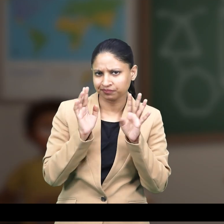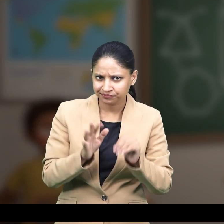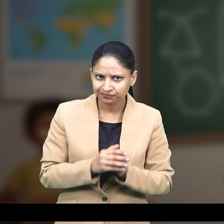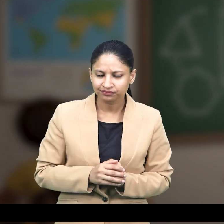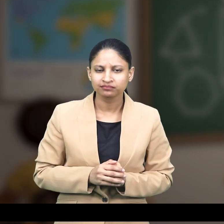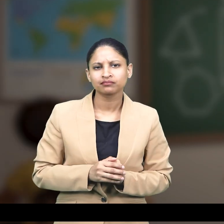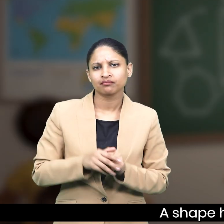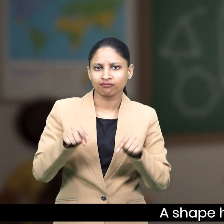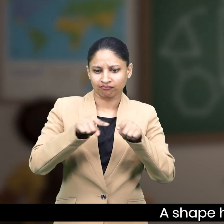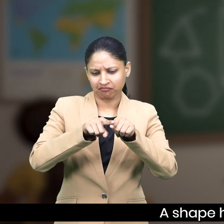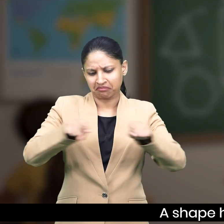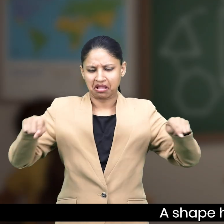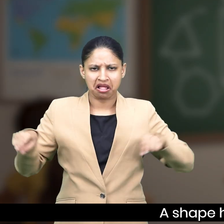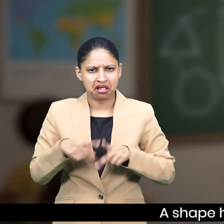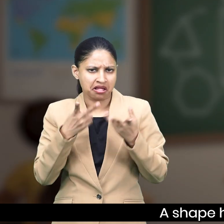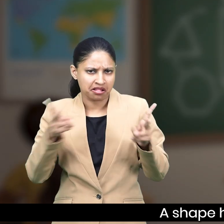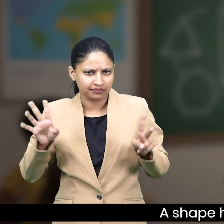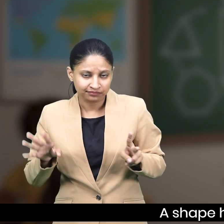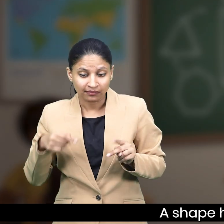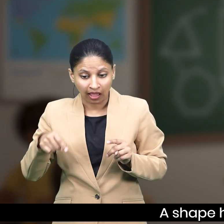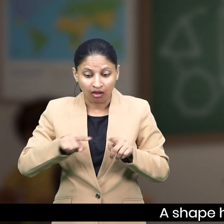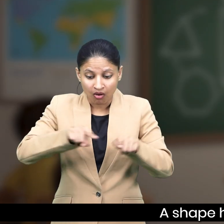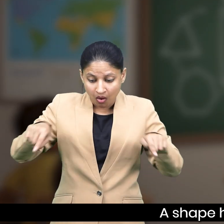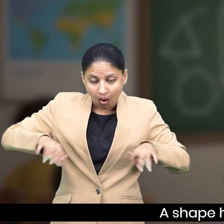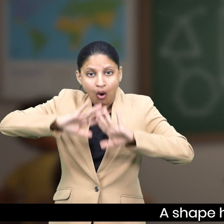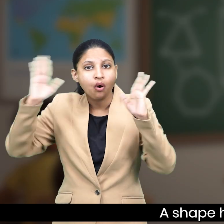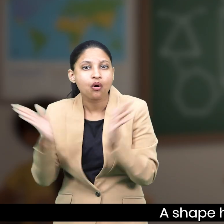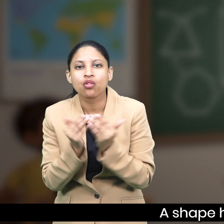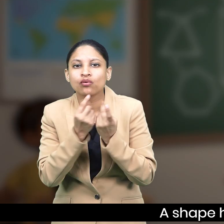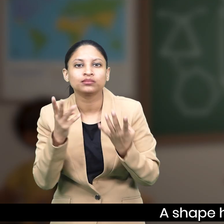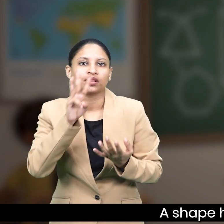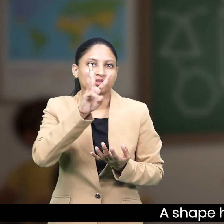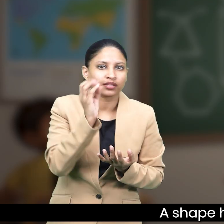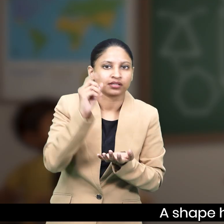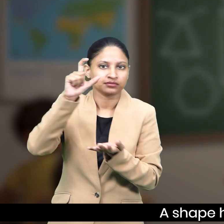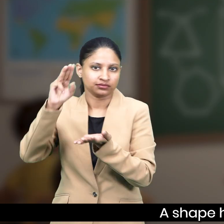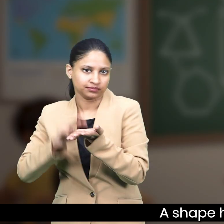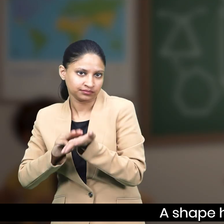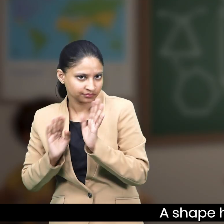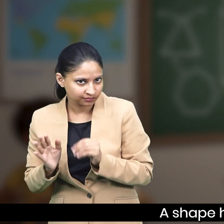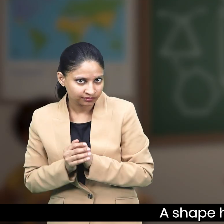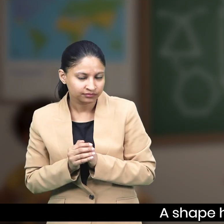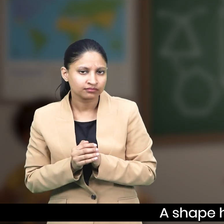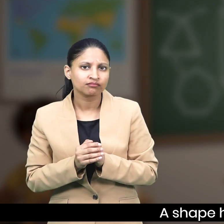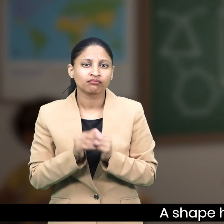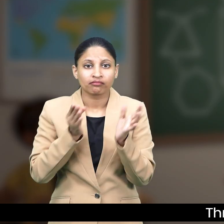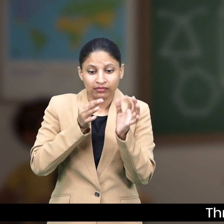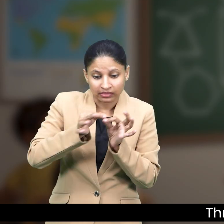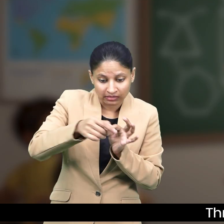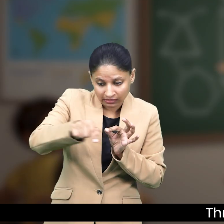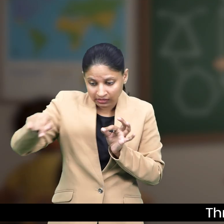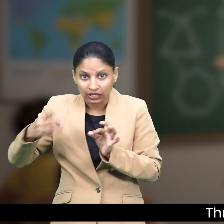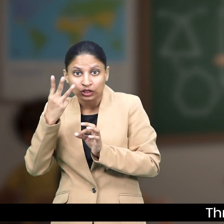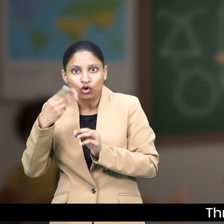Example 2. A shape has a perimeter of 30 centimeters.